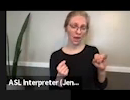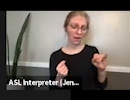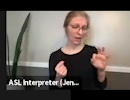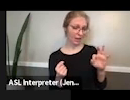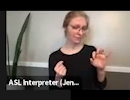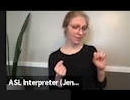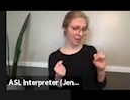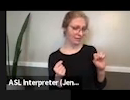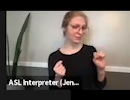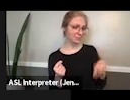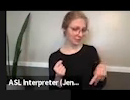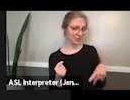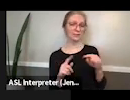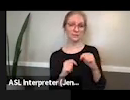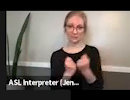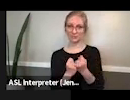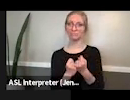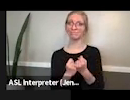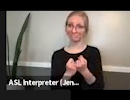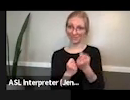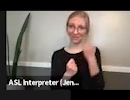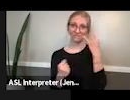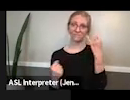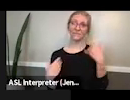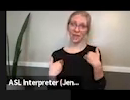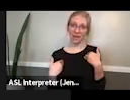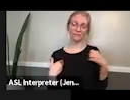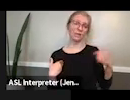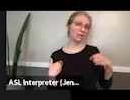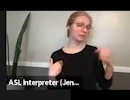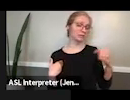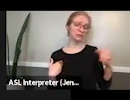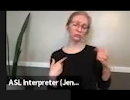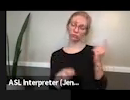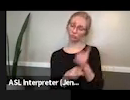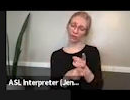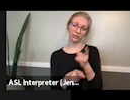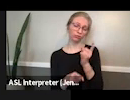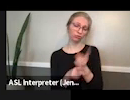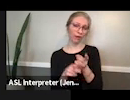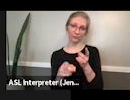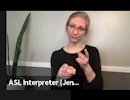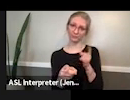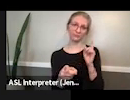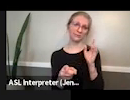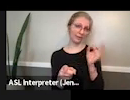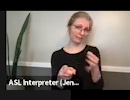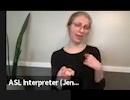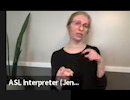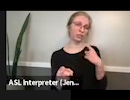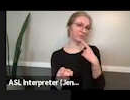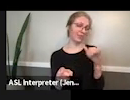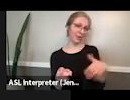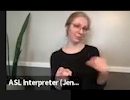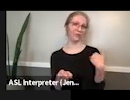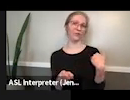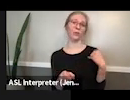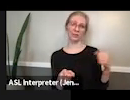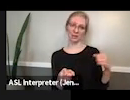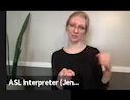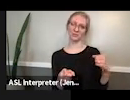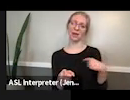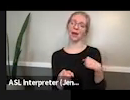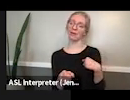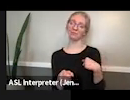IFSP team, absolutely. Yes, yes, yes, yes, Christine, you are so right. I should have said it. I just can't